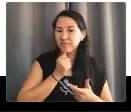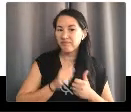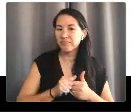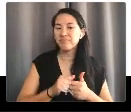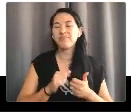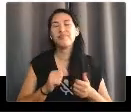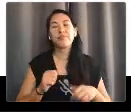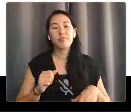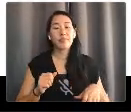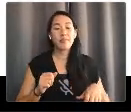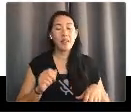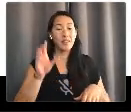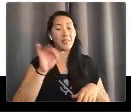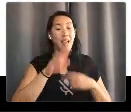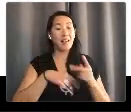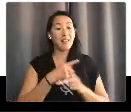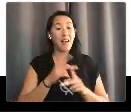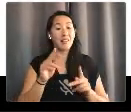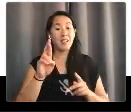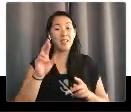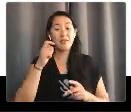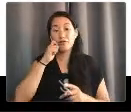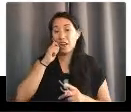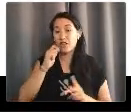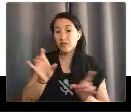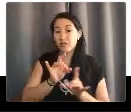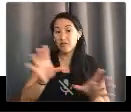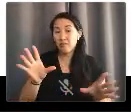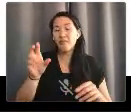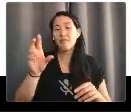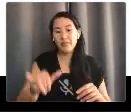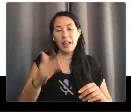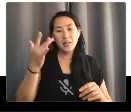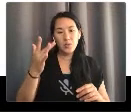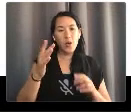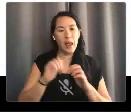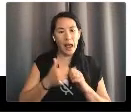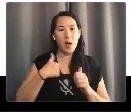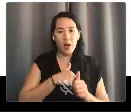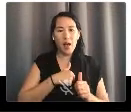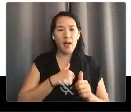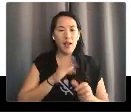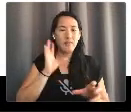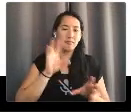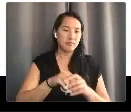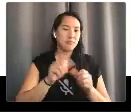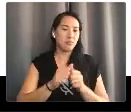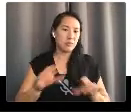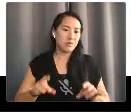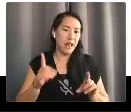In fact, it was this form of racial violence which is why and how I came to be in so-called Australia in the first